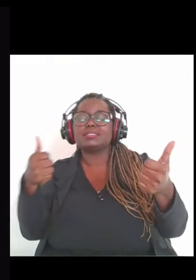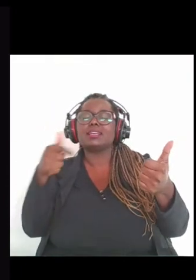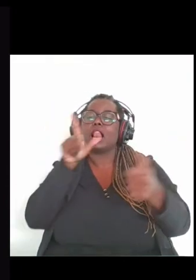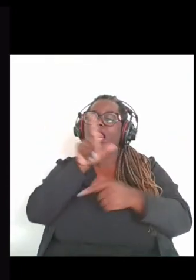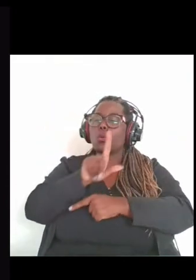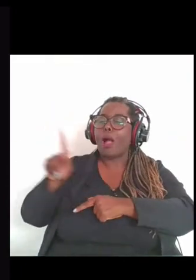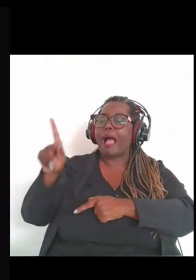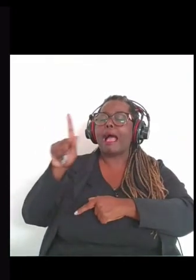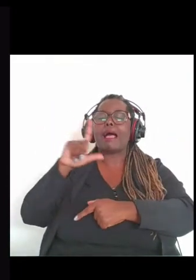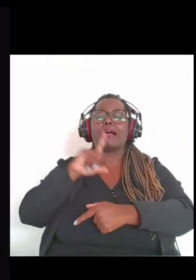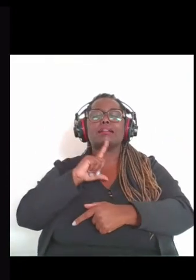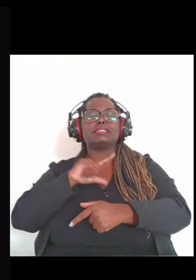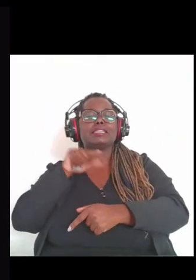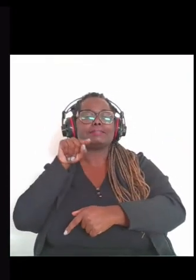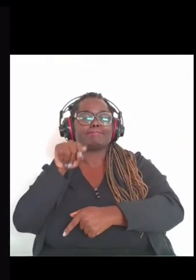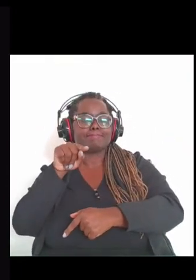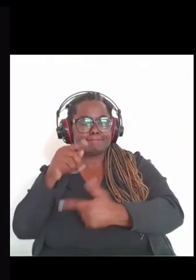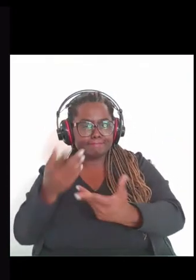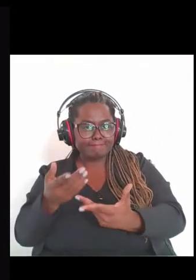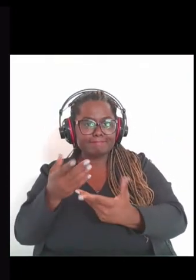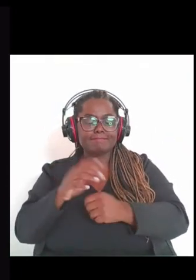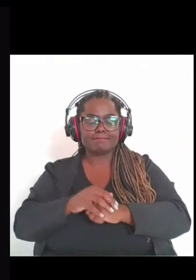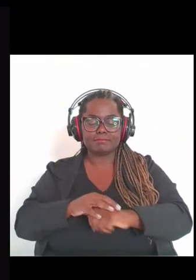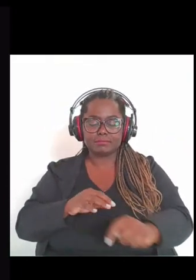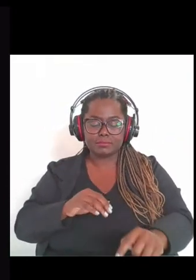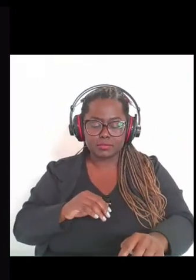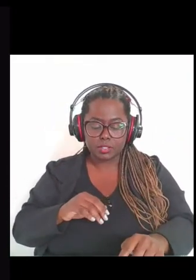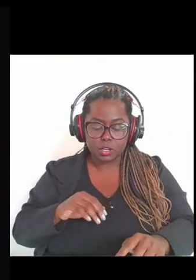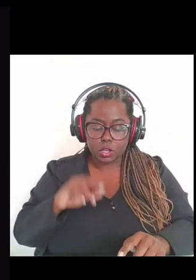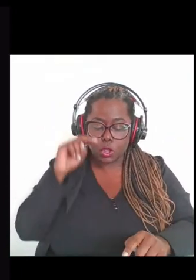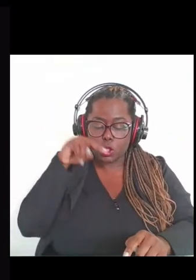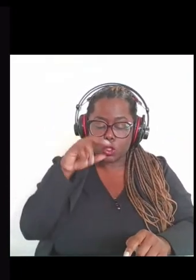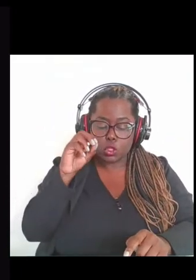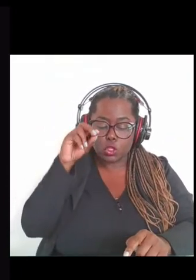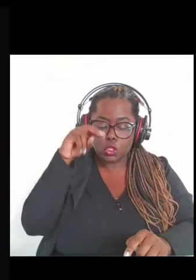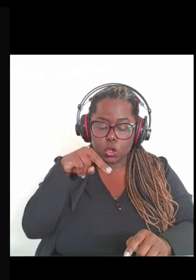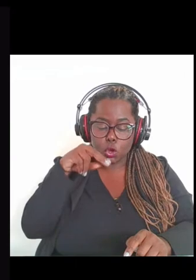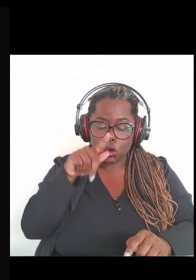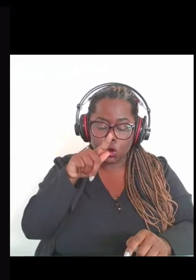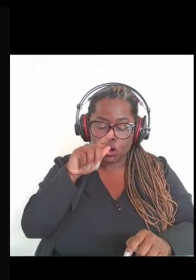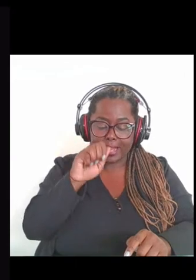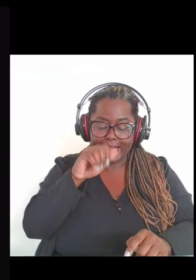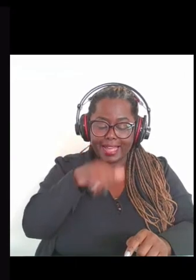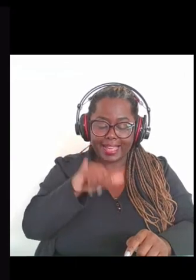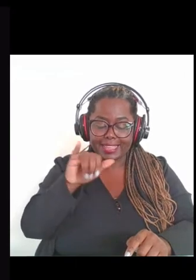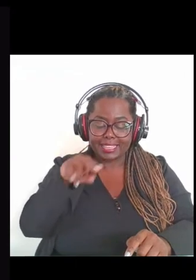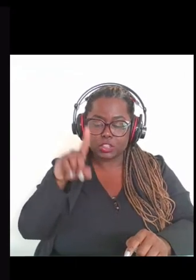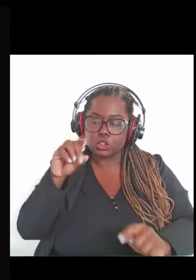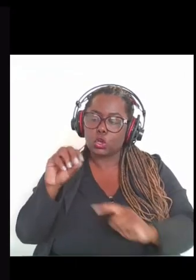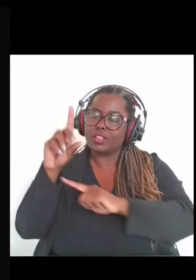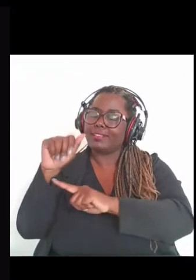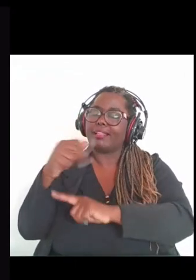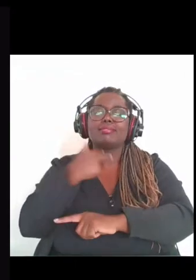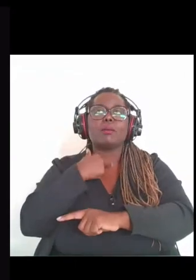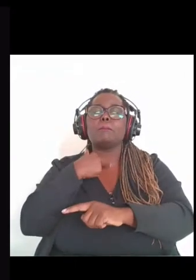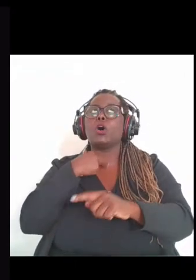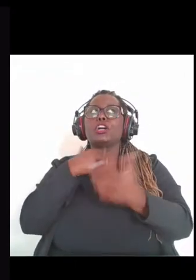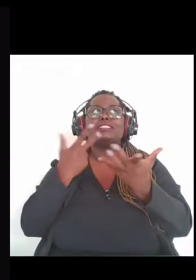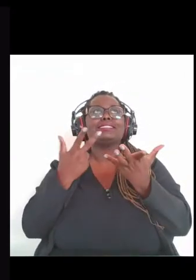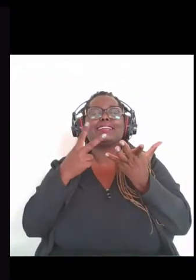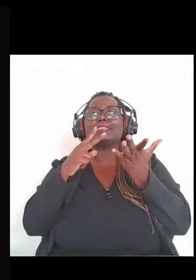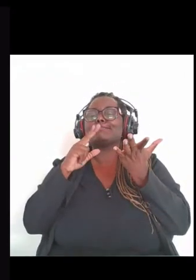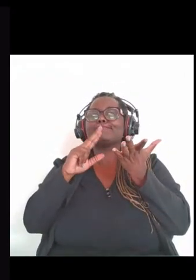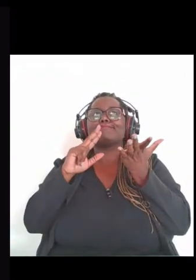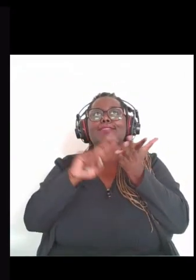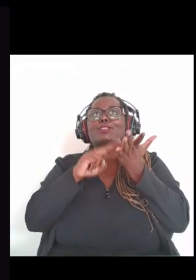cannot be conclusively defined through language it's slipperiness and Elusive